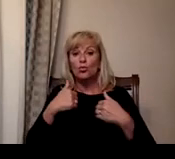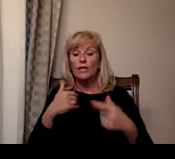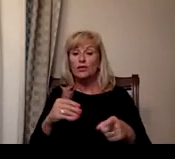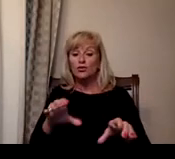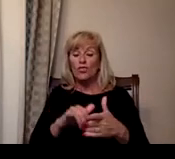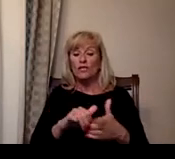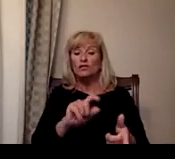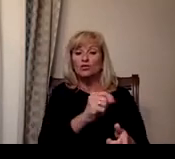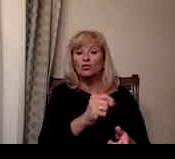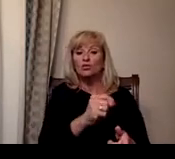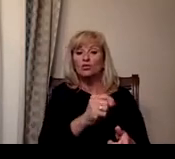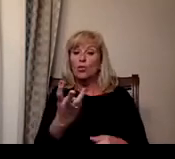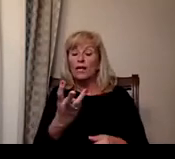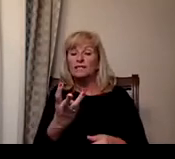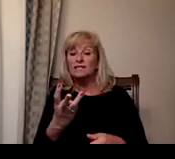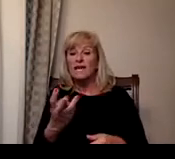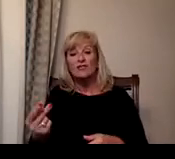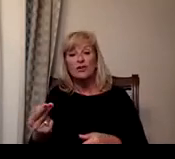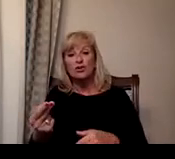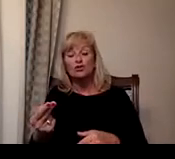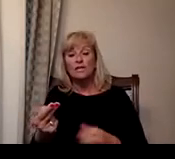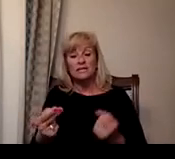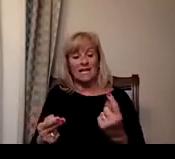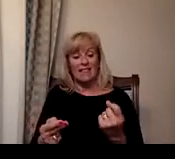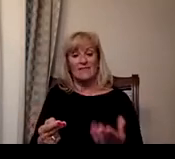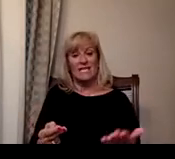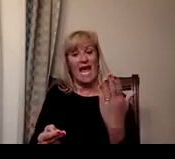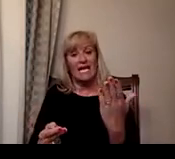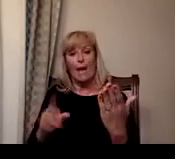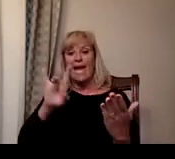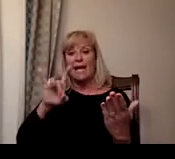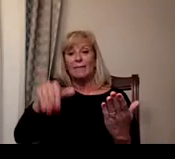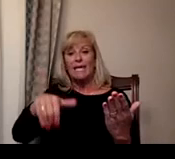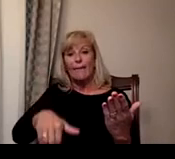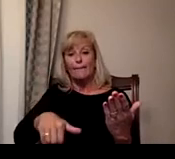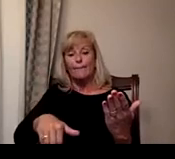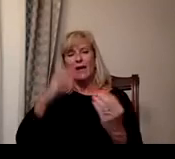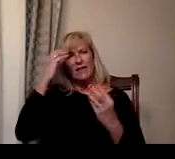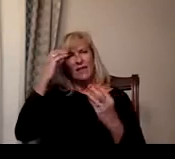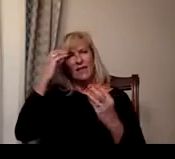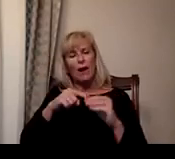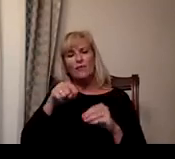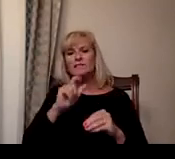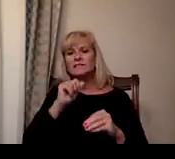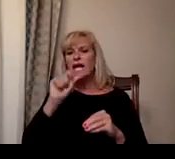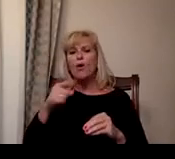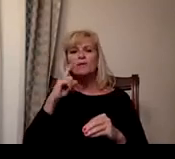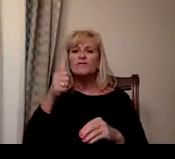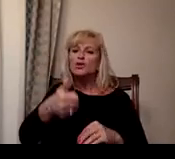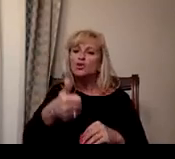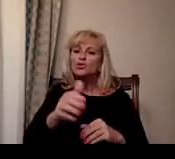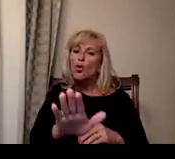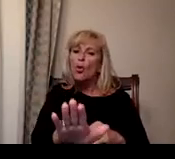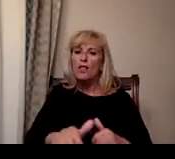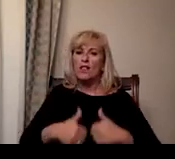Thursdays, 11 a.m. and 8 p.m. Eastern. So if this excites you, think about this not just in your own life, but how can you